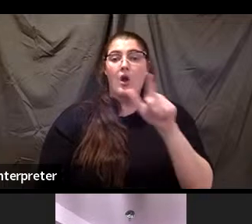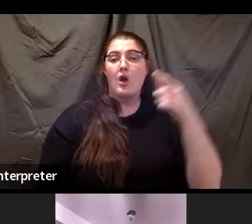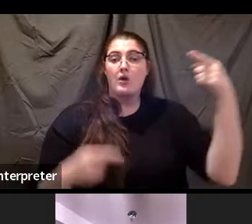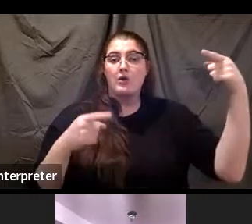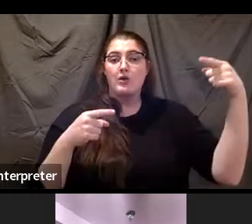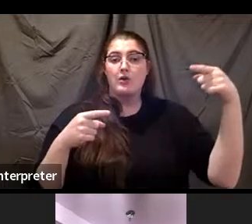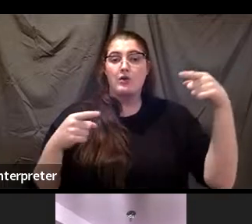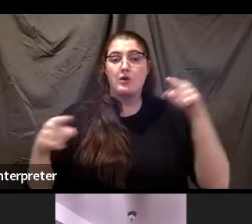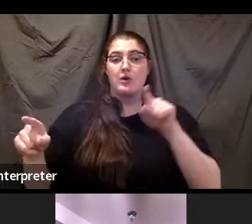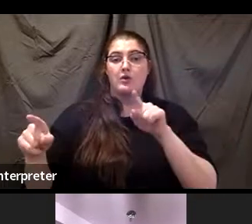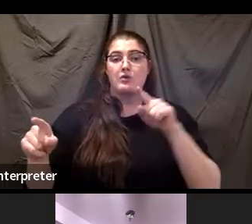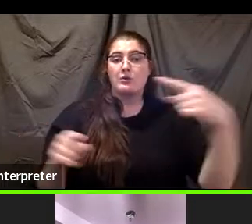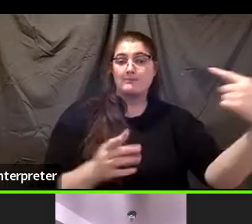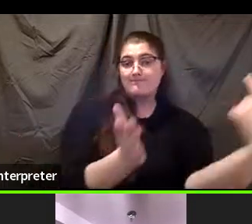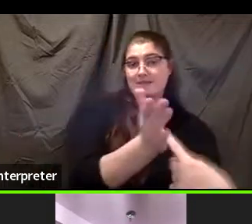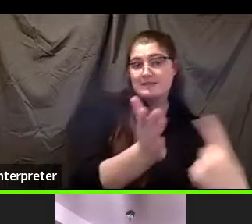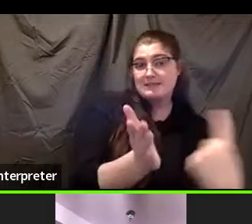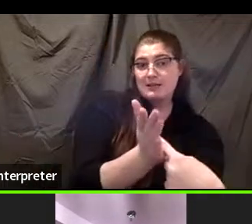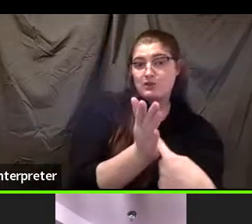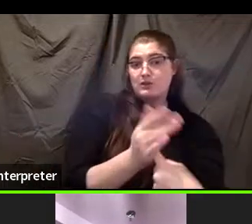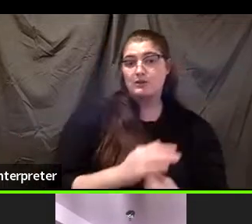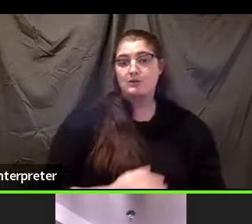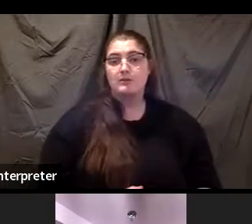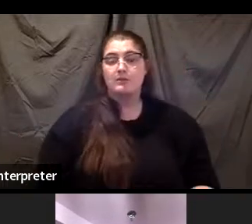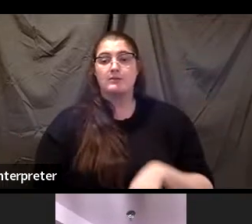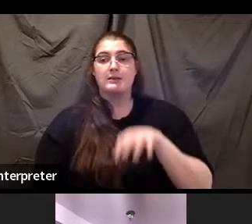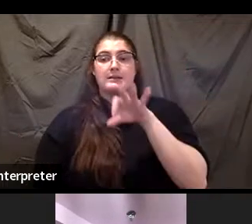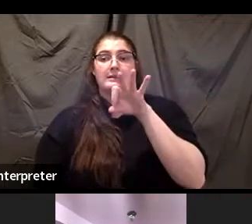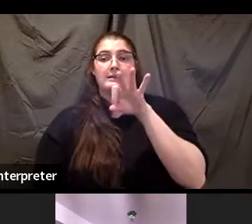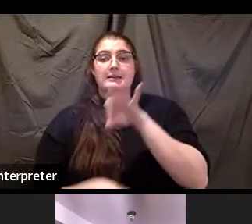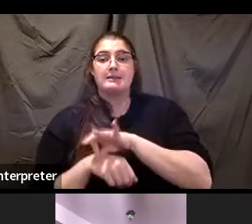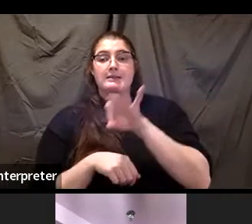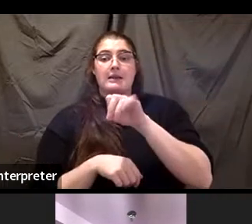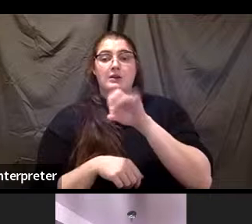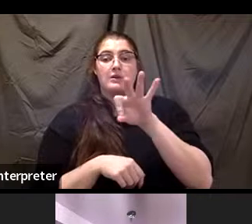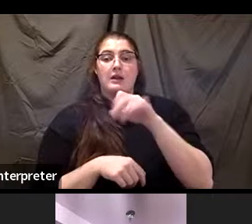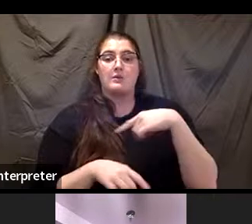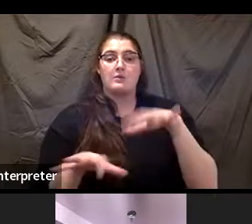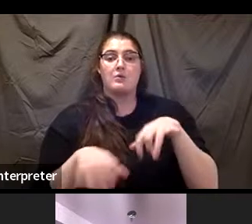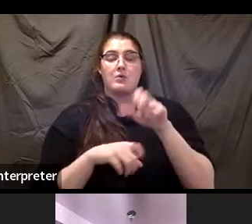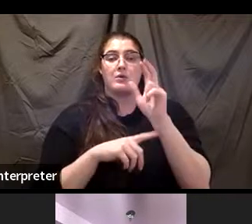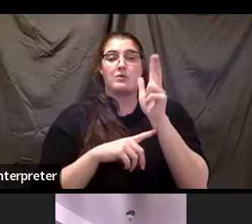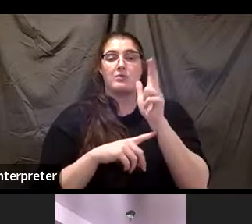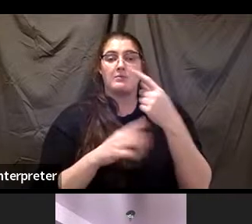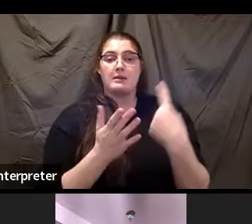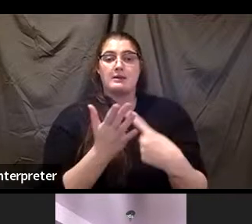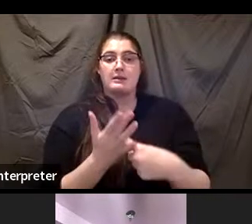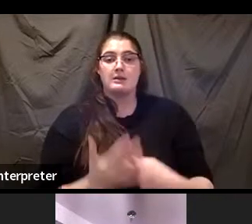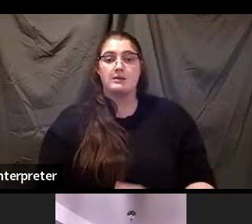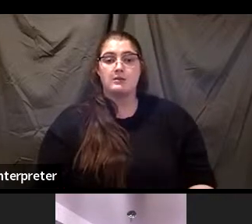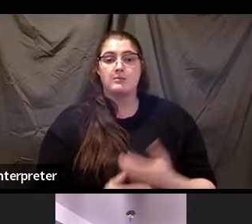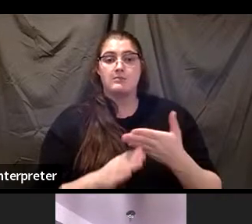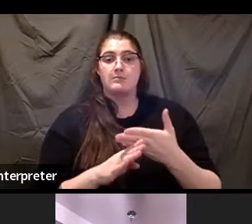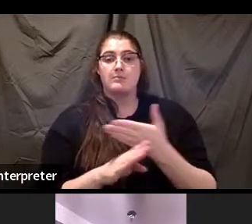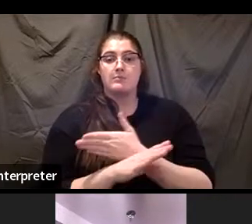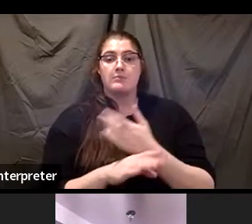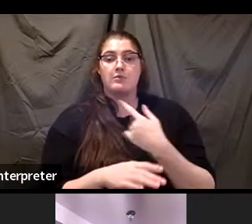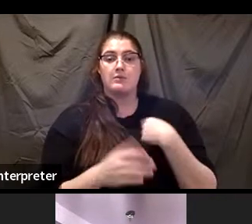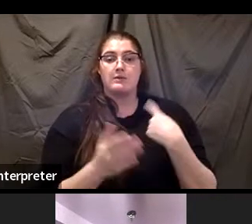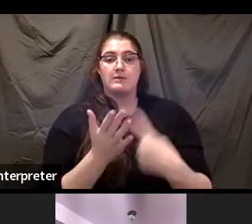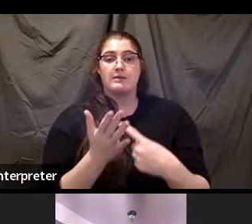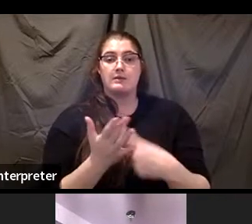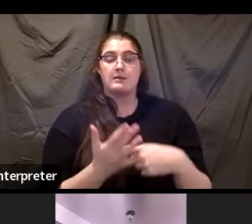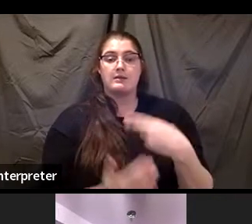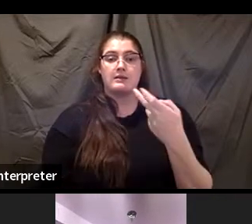aye. Discussion. It's 9:09. We'll hold a 3-minute discussion. Before we have a discussion, please, Commissioner Henderson,